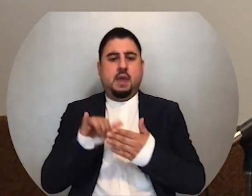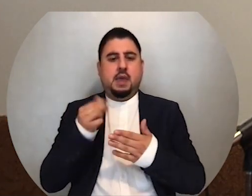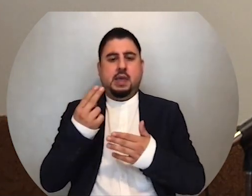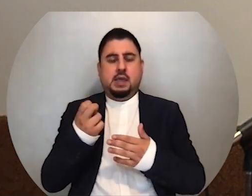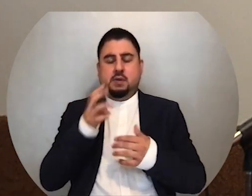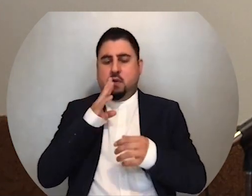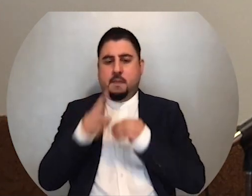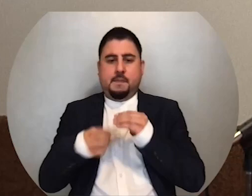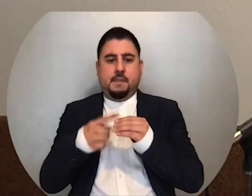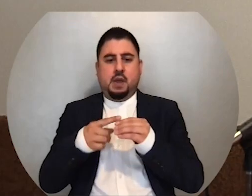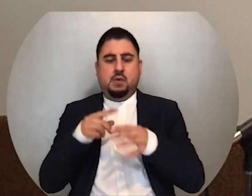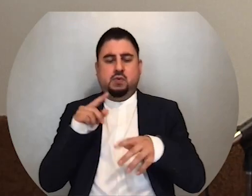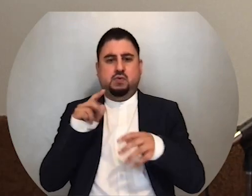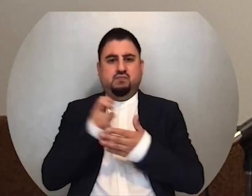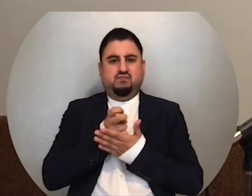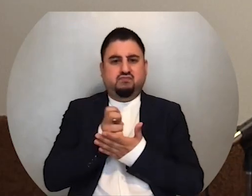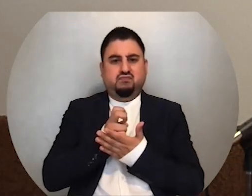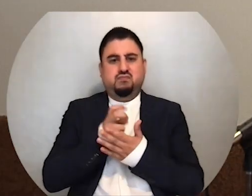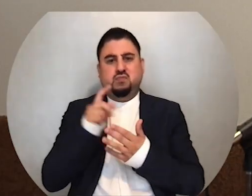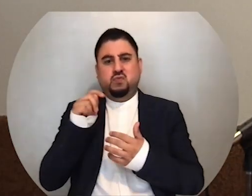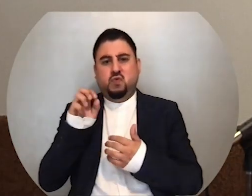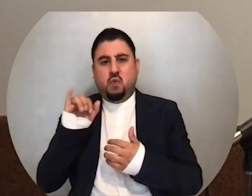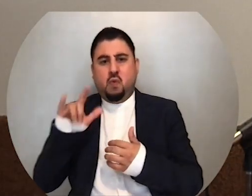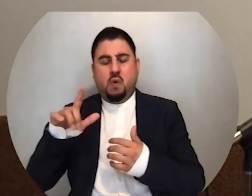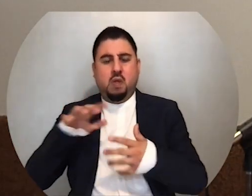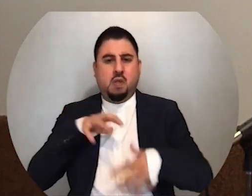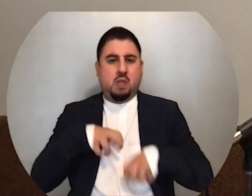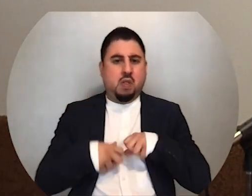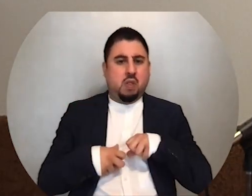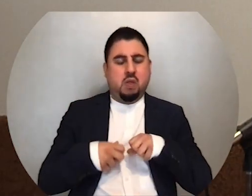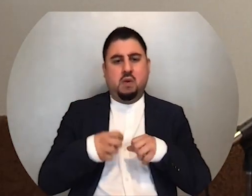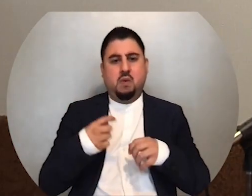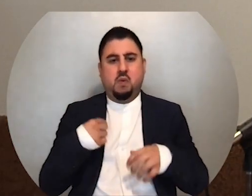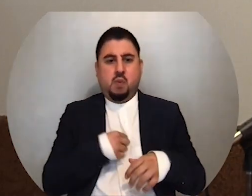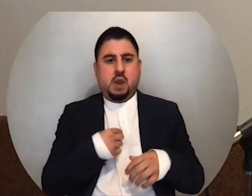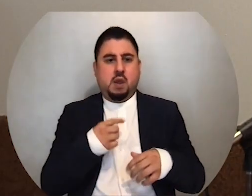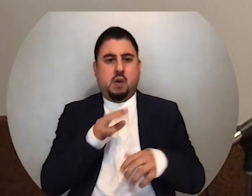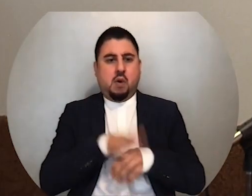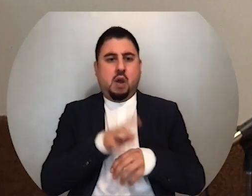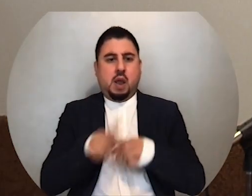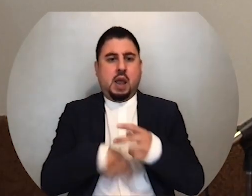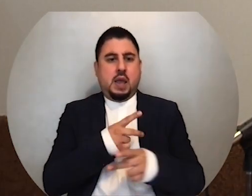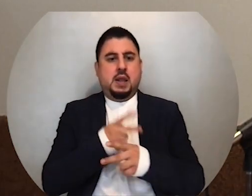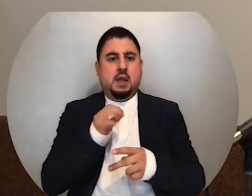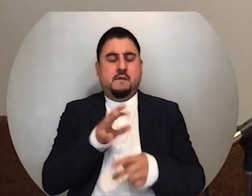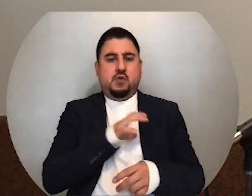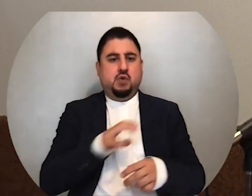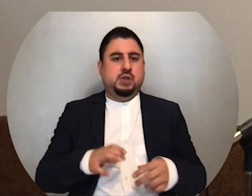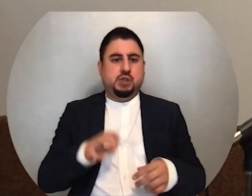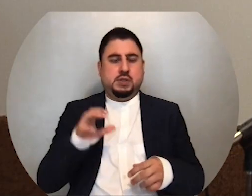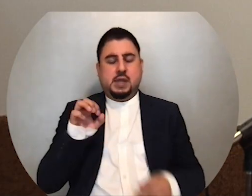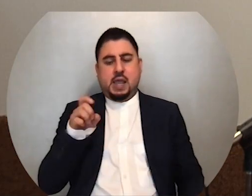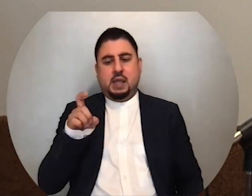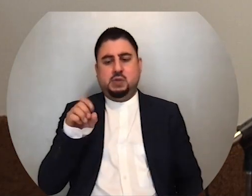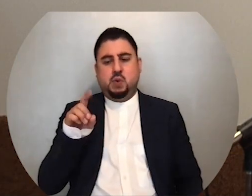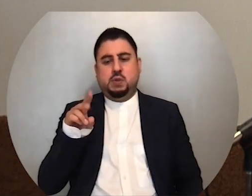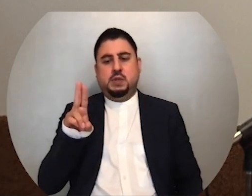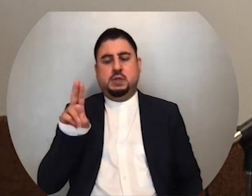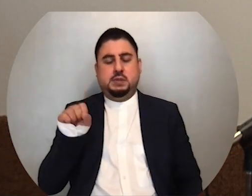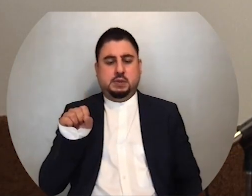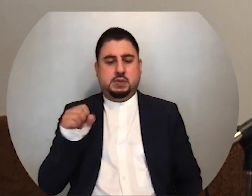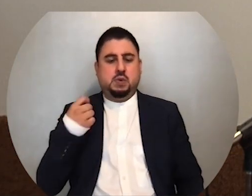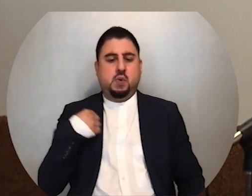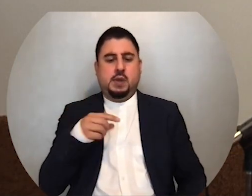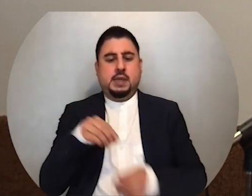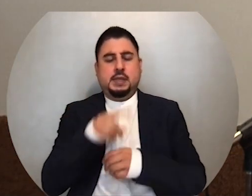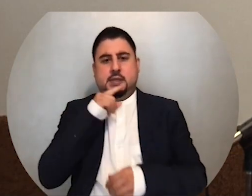he talks about toiling. And in our lives, you know, we're on this kind of Christian exodus, so to speak.